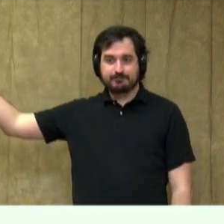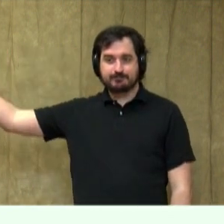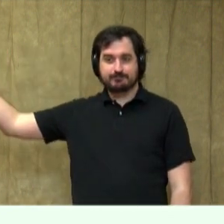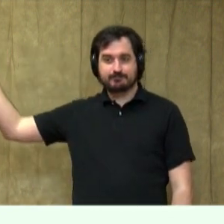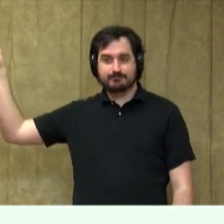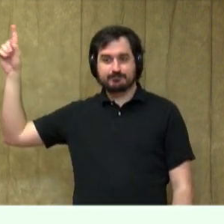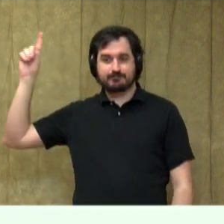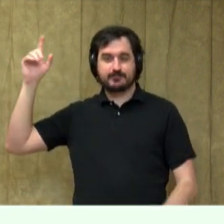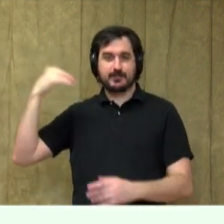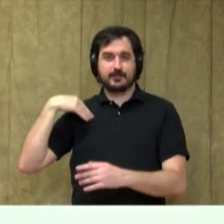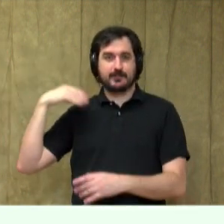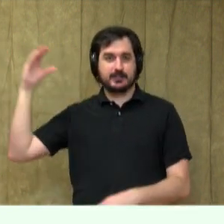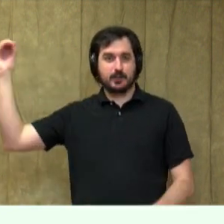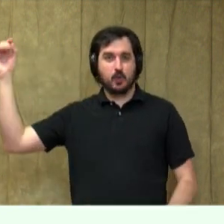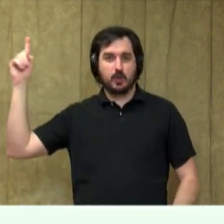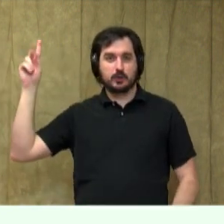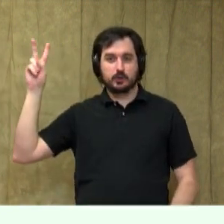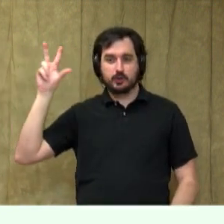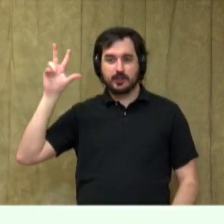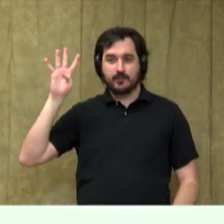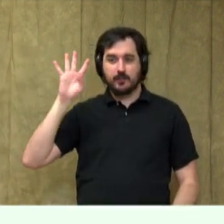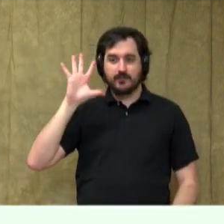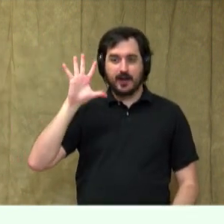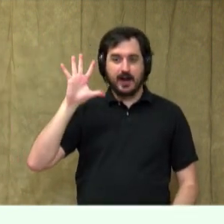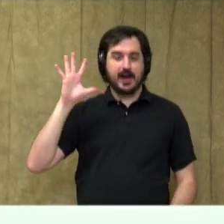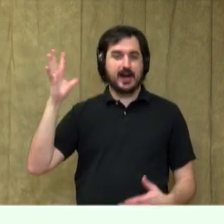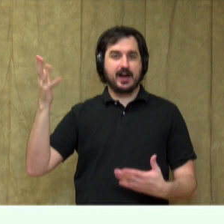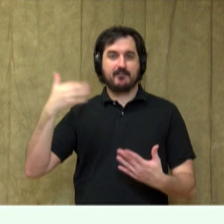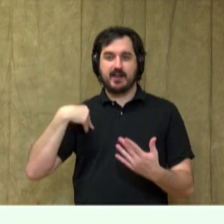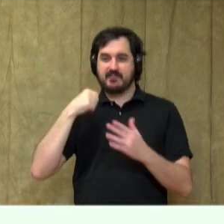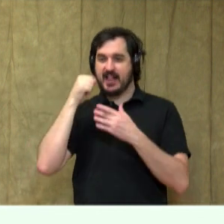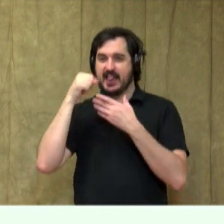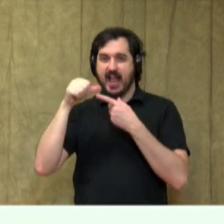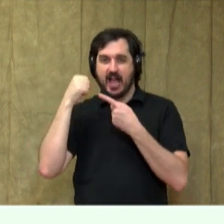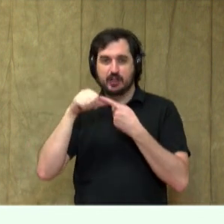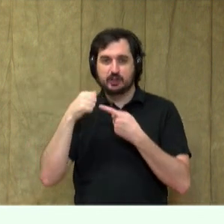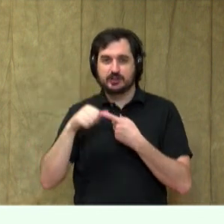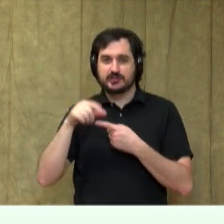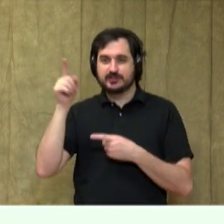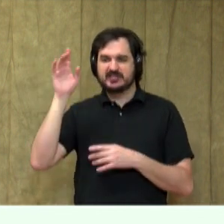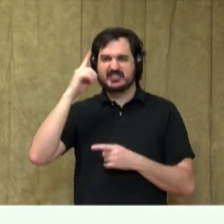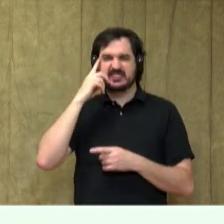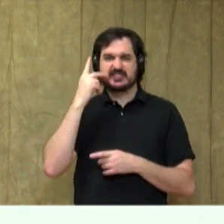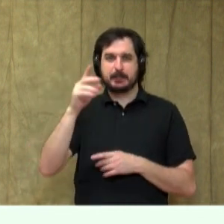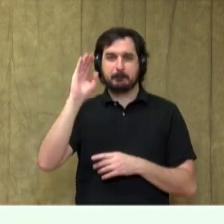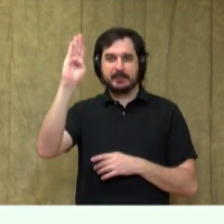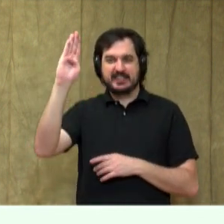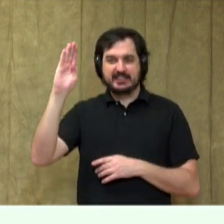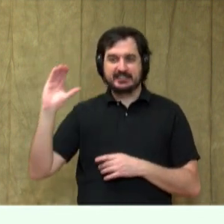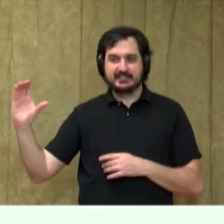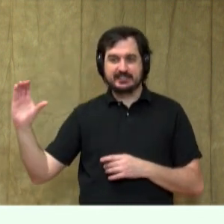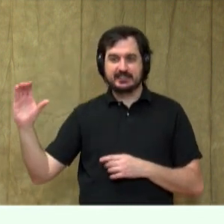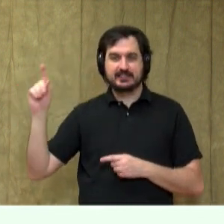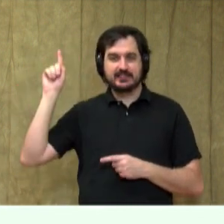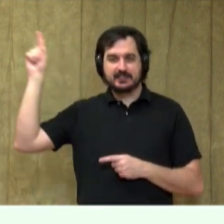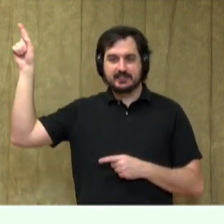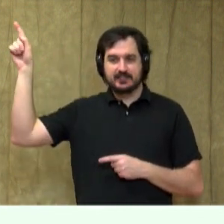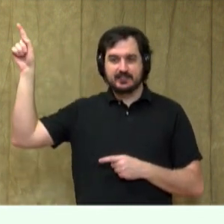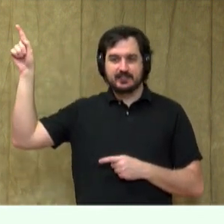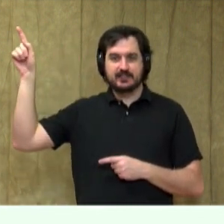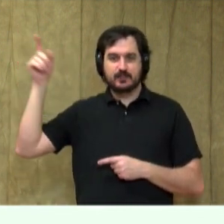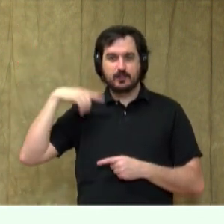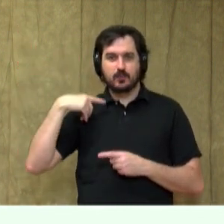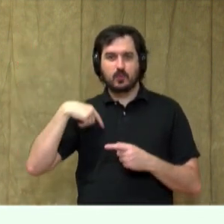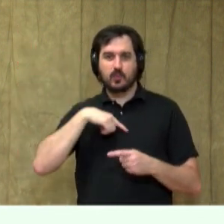some little letters that are labeled. So we're going to try to figure out where those letters are